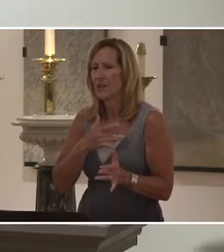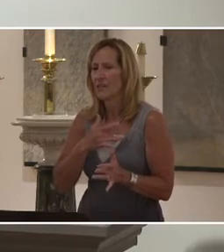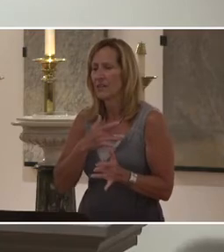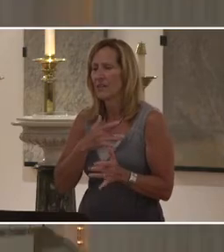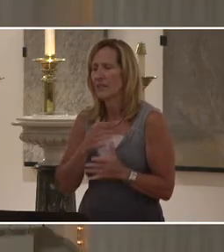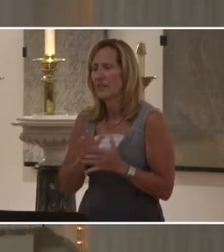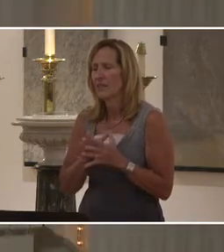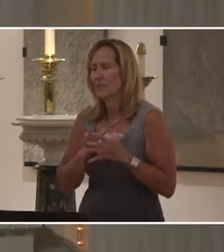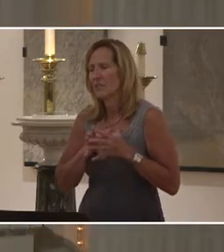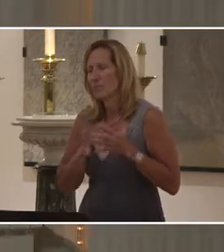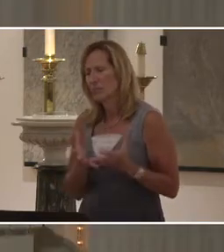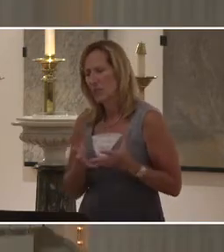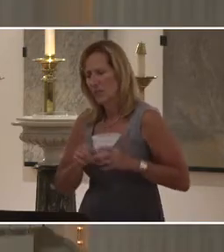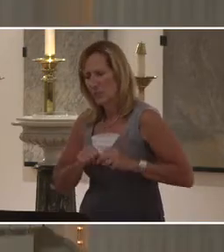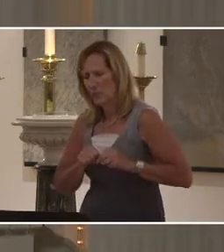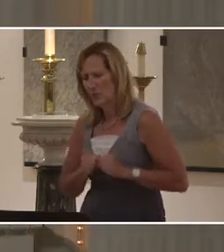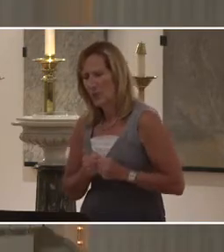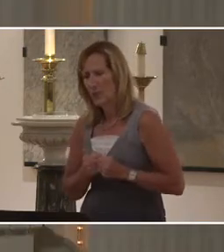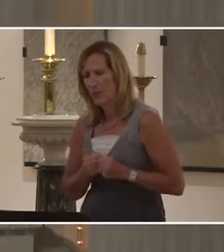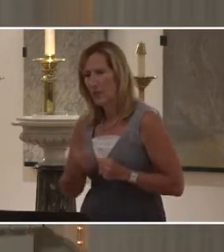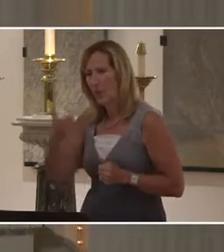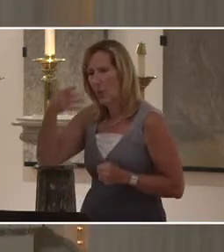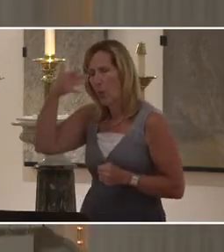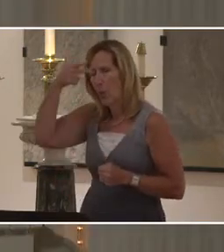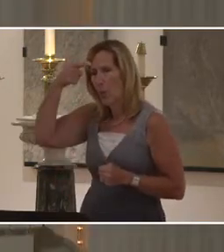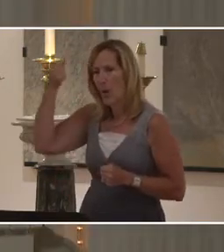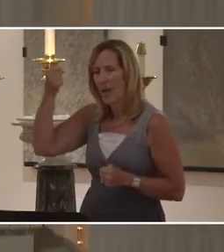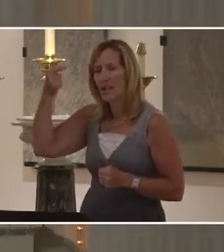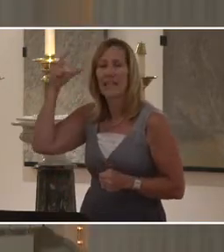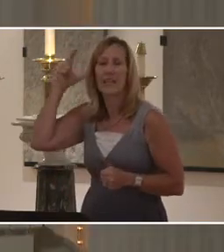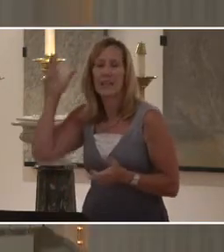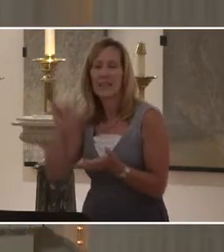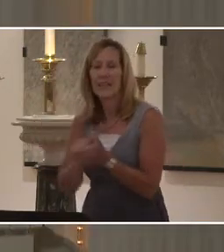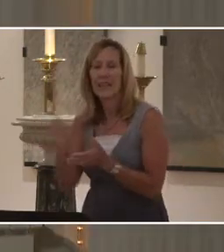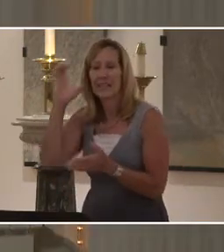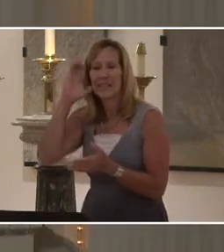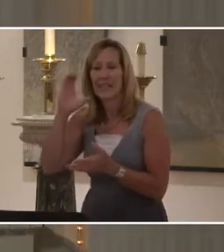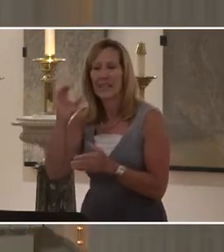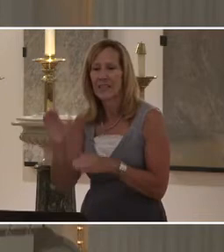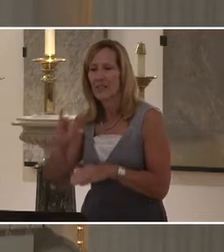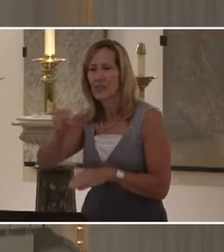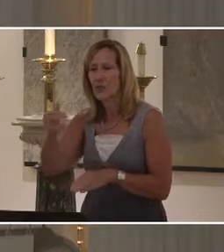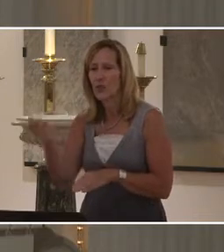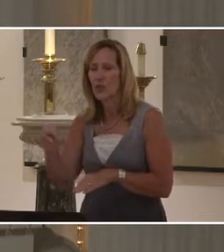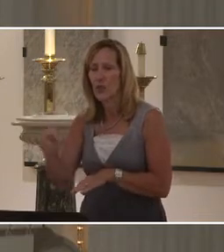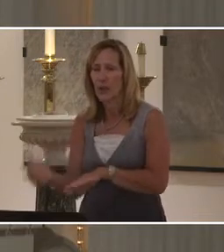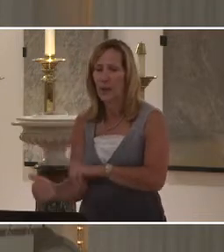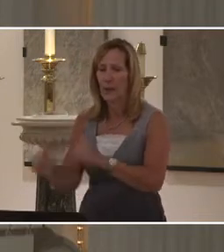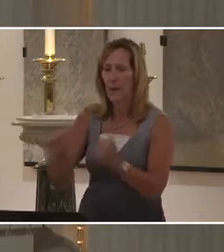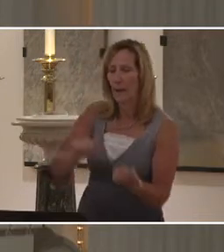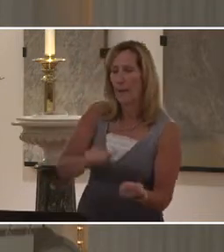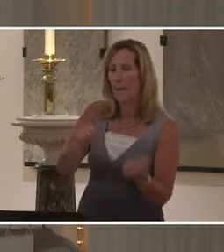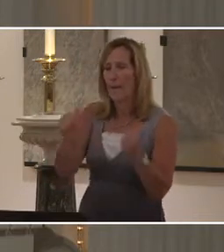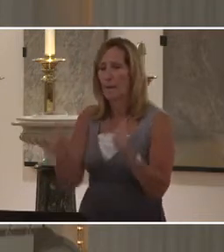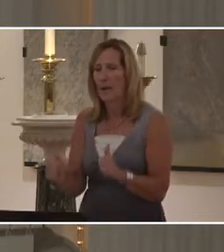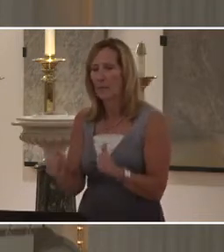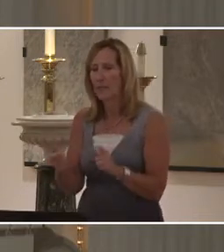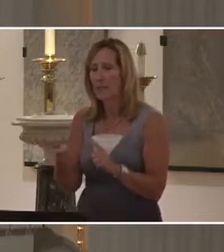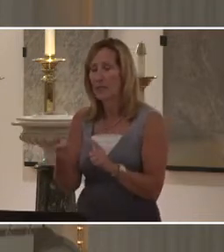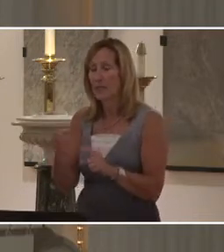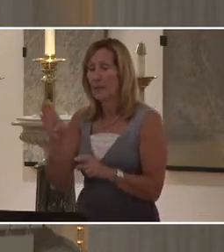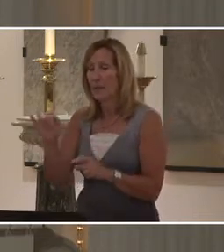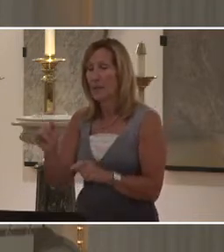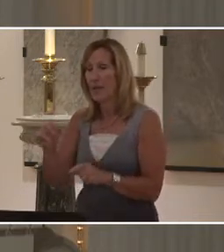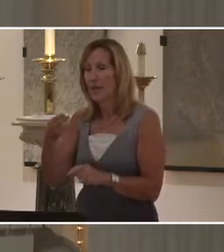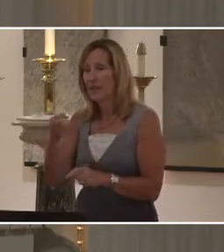heavy because he just heard that his cousin, John the Baptist, on Herod's command,